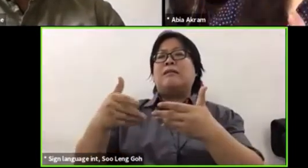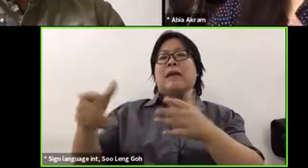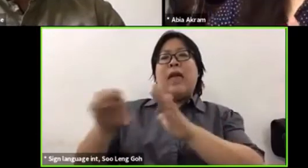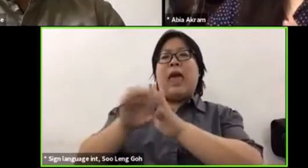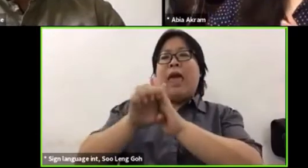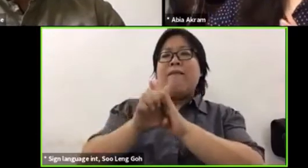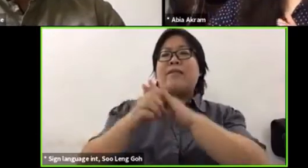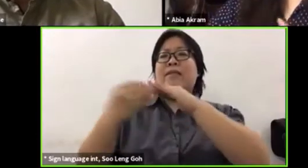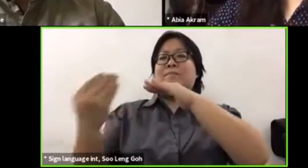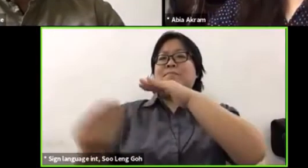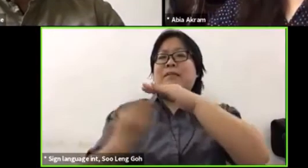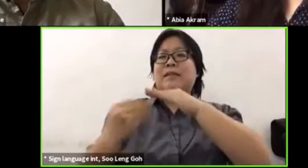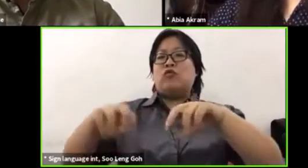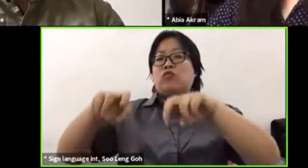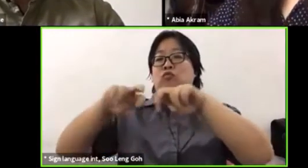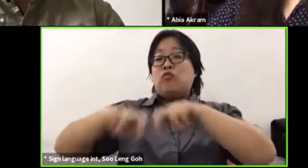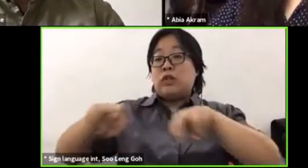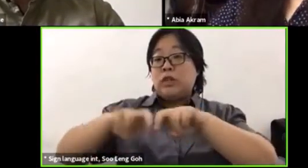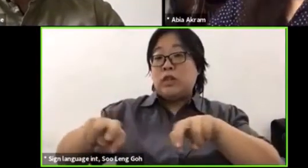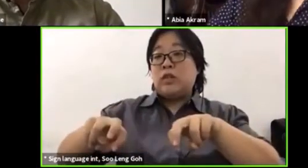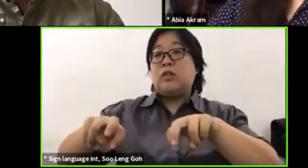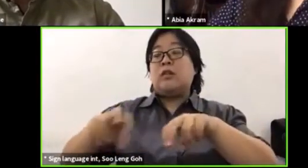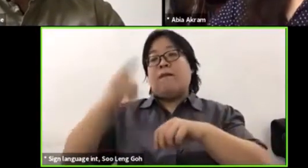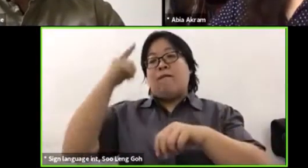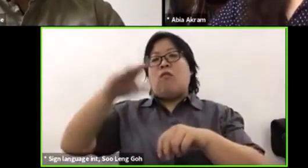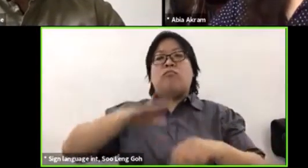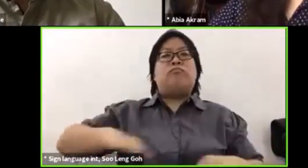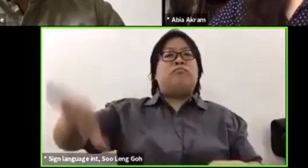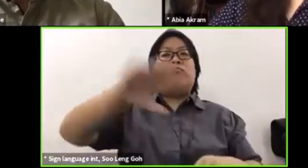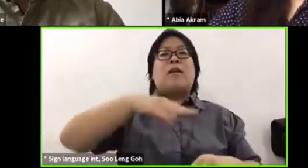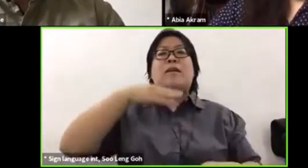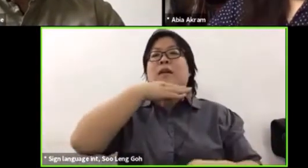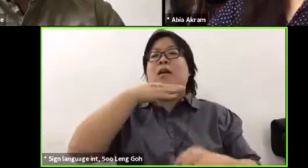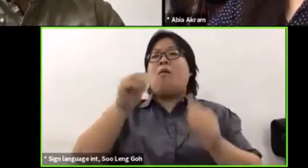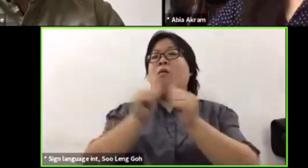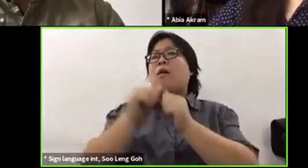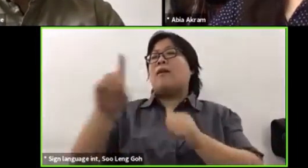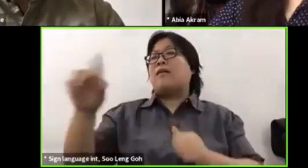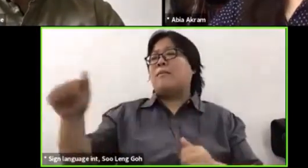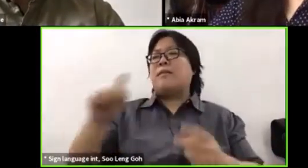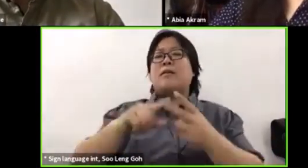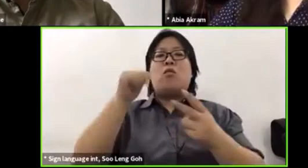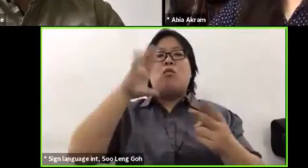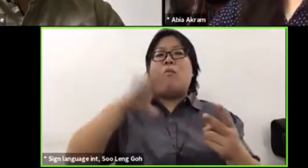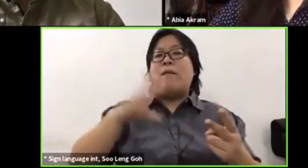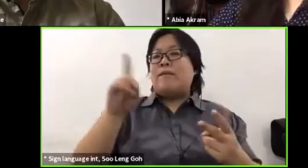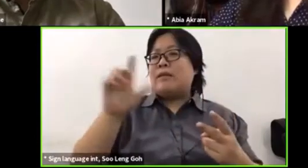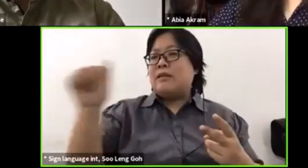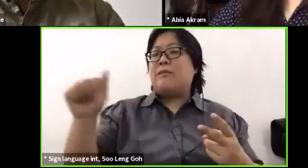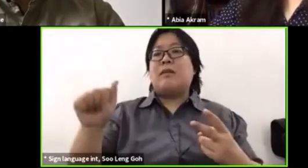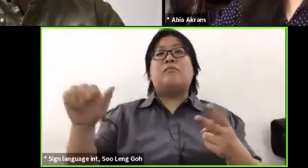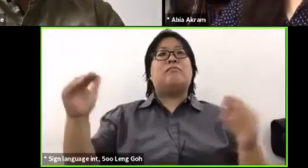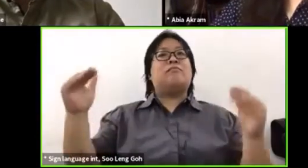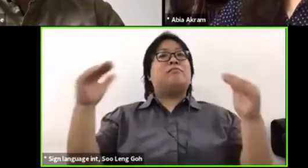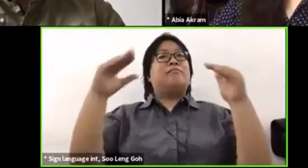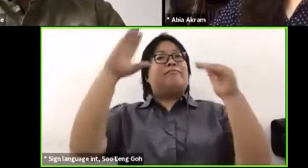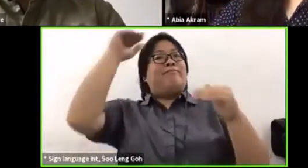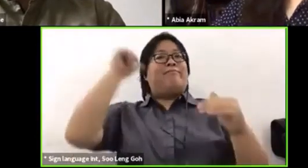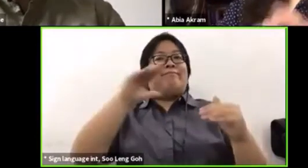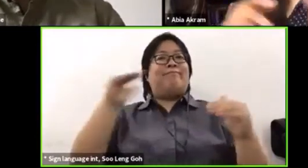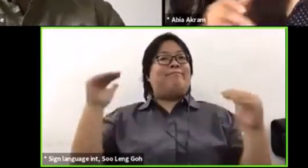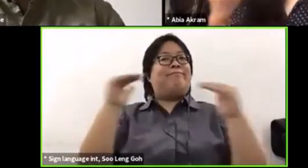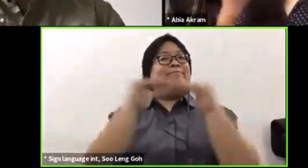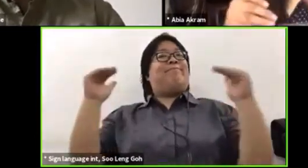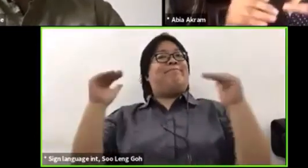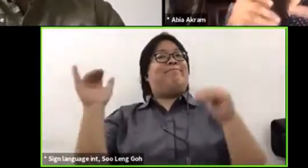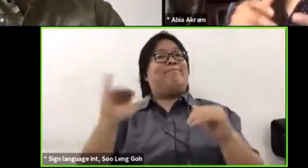evidence-based research you have done for the young people with disabilities, women with disabilities, on the gender-based violence. And I think